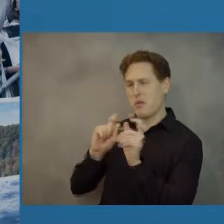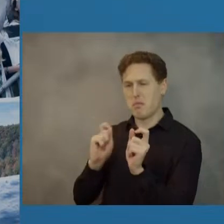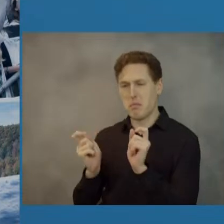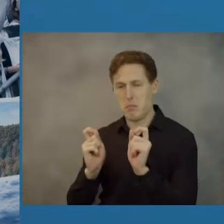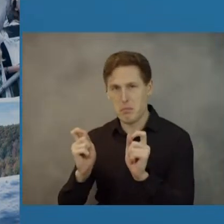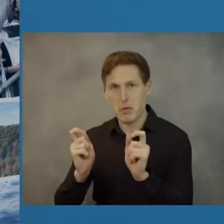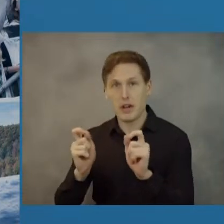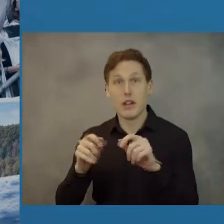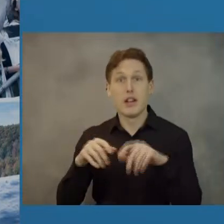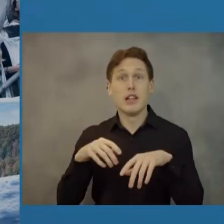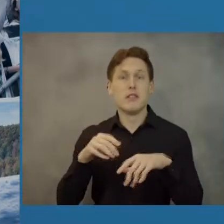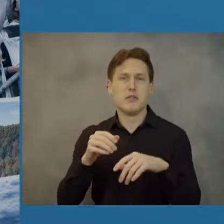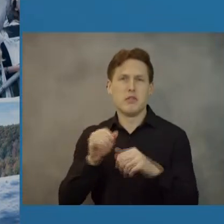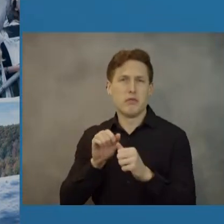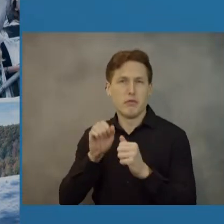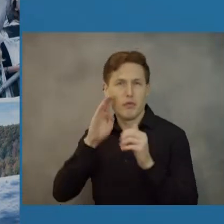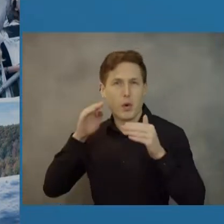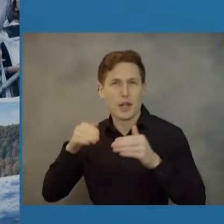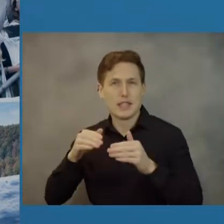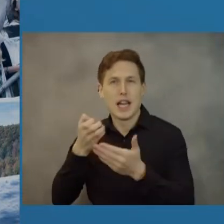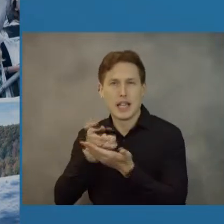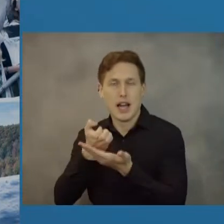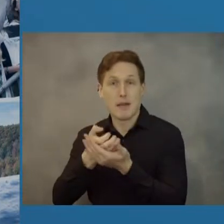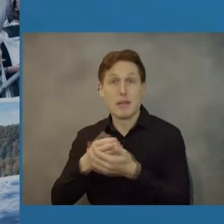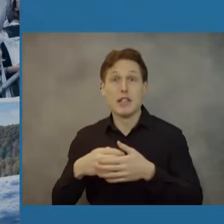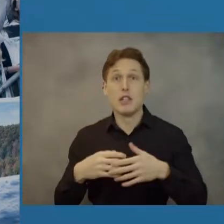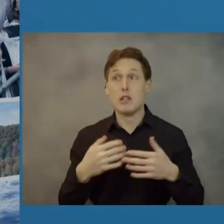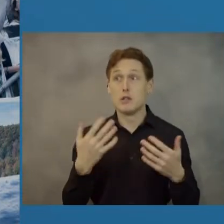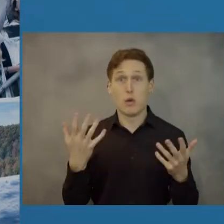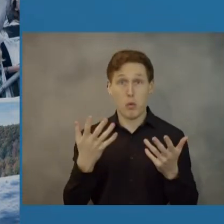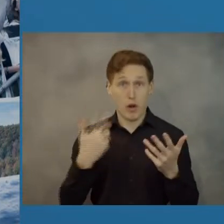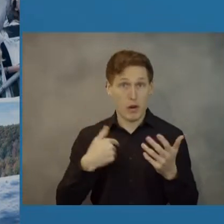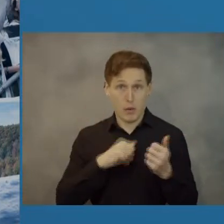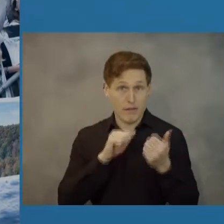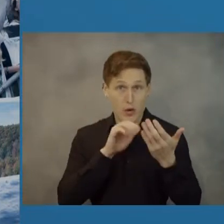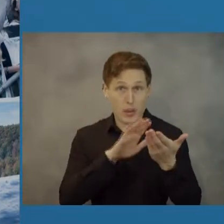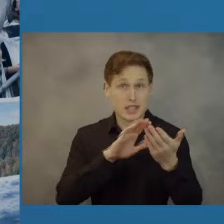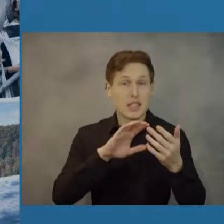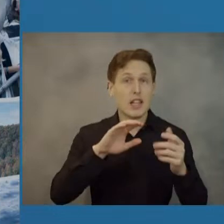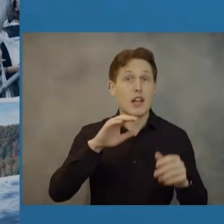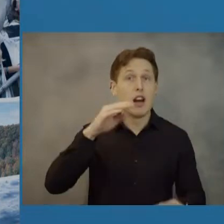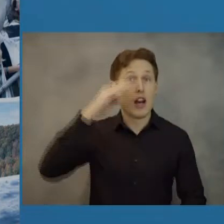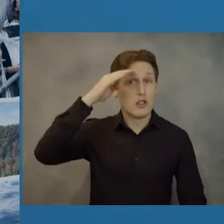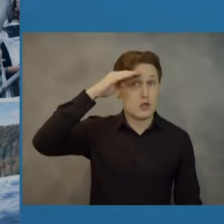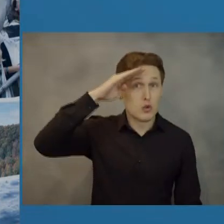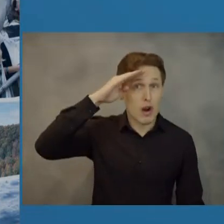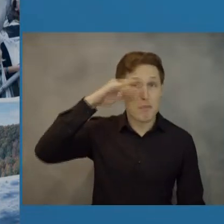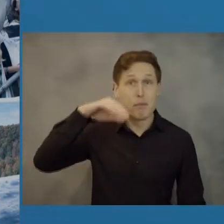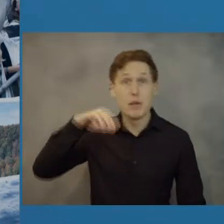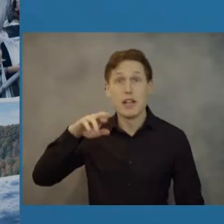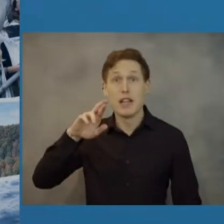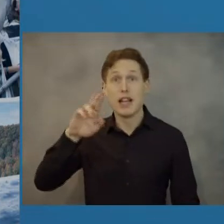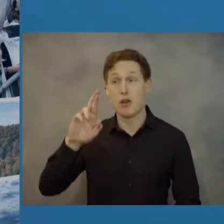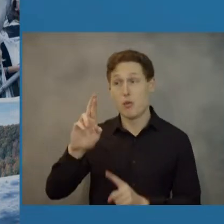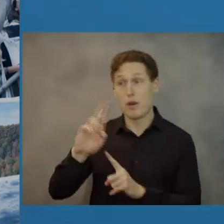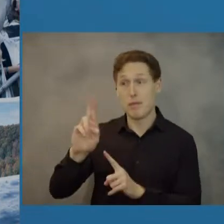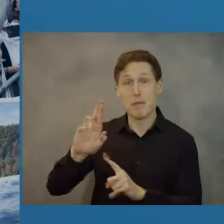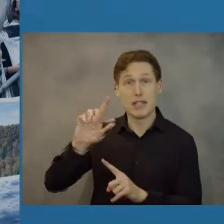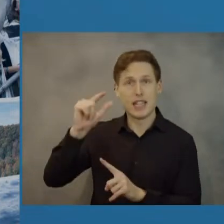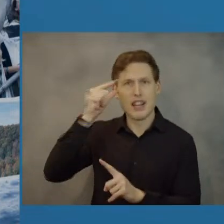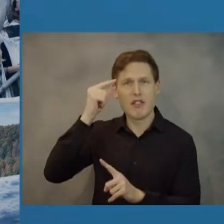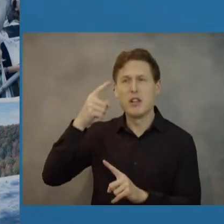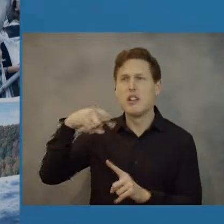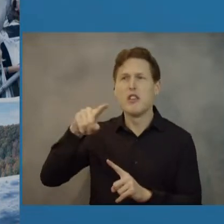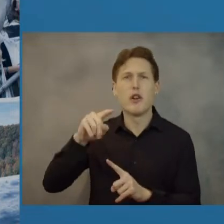against. Donald Trump and congressional Republicans are threatening to slash federal dollars that is vital to New